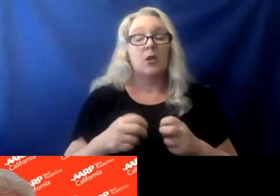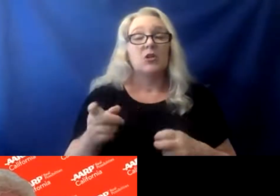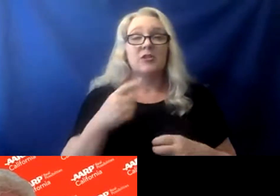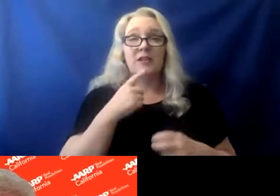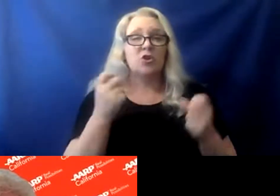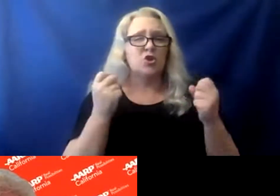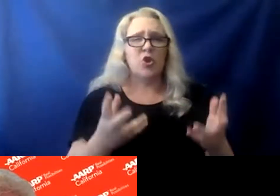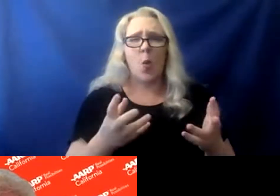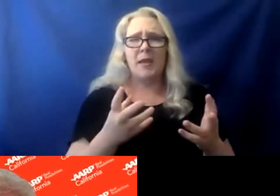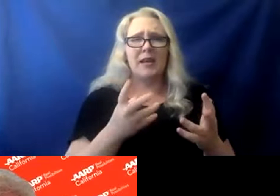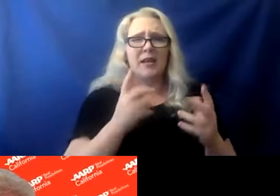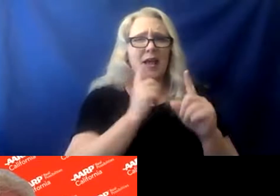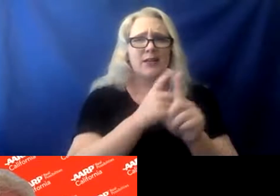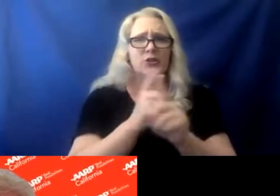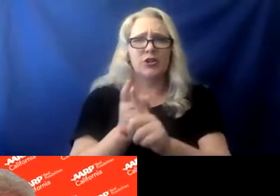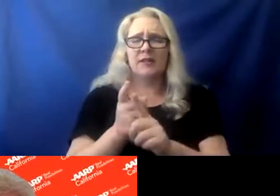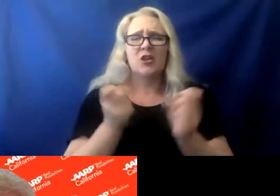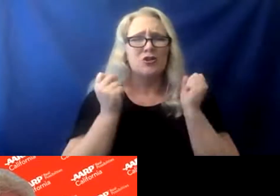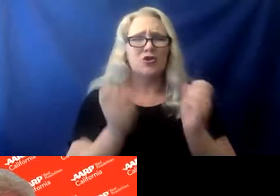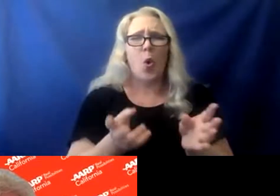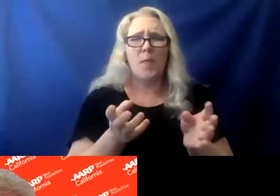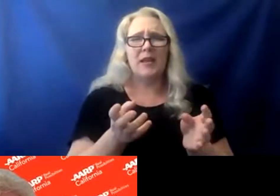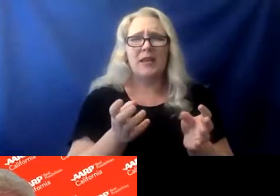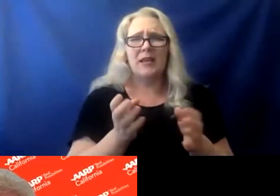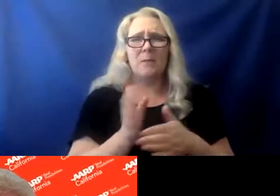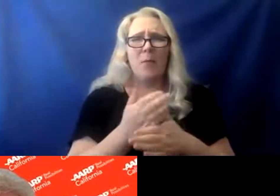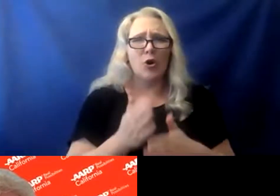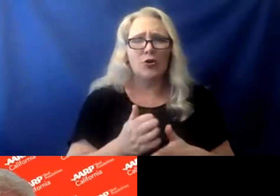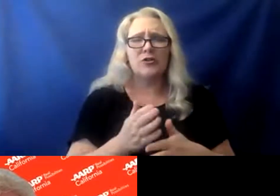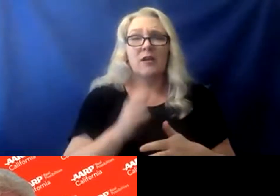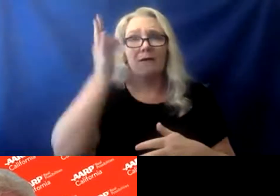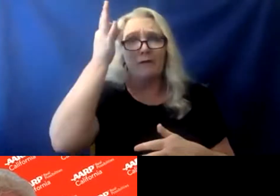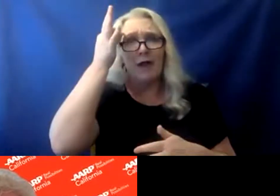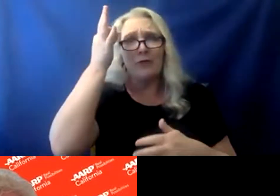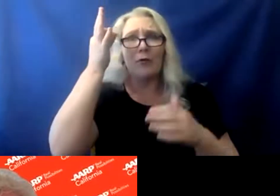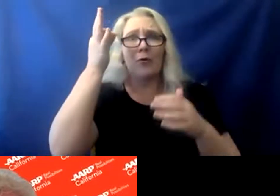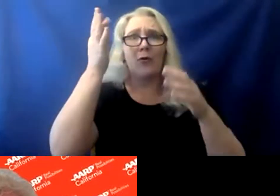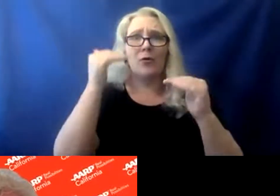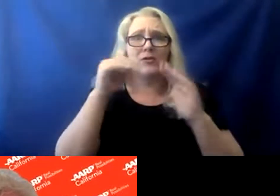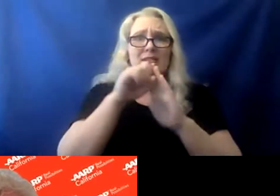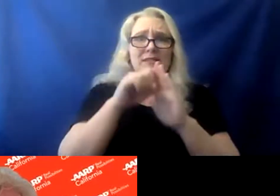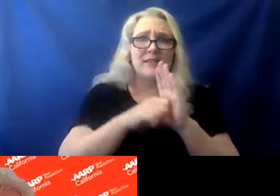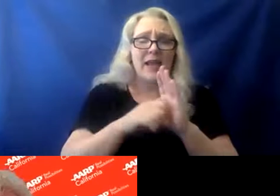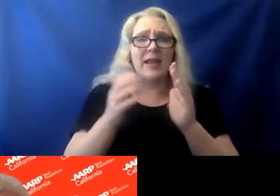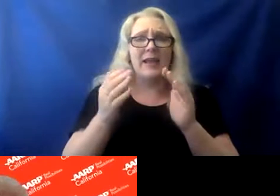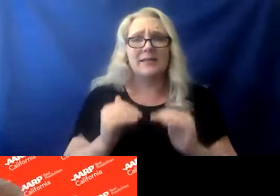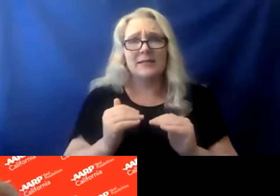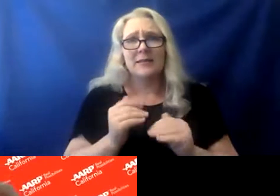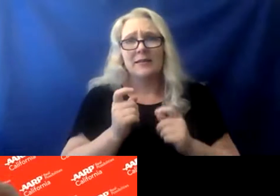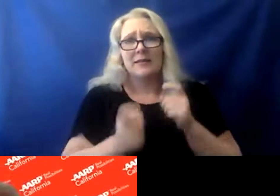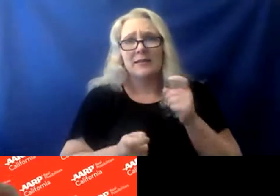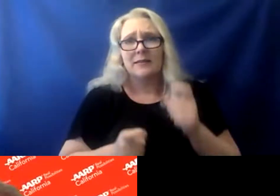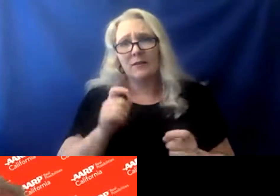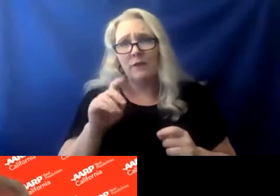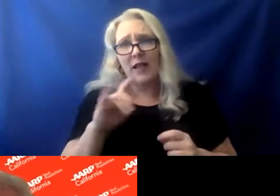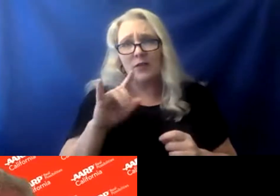so many partners moving on state level, local level, federal level, philanthropy level, that our spreadsheets are, it's a good problem